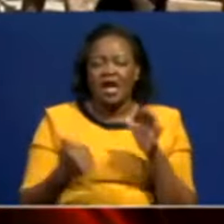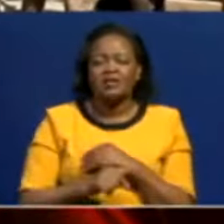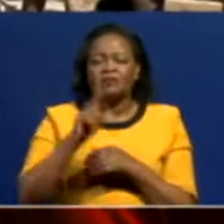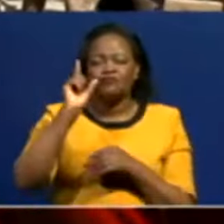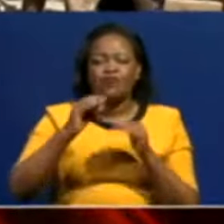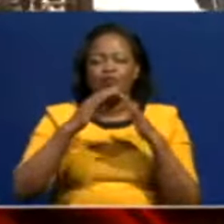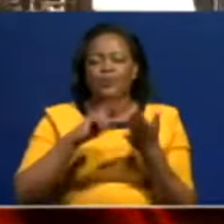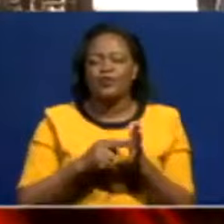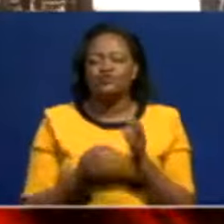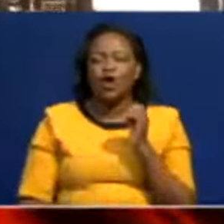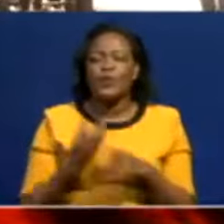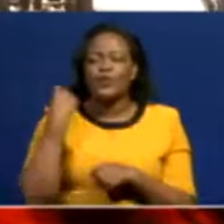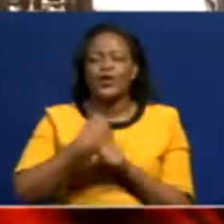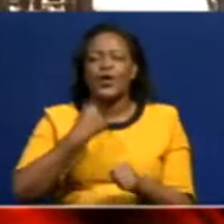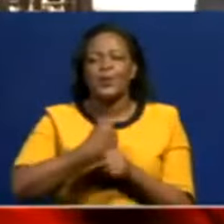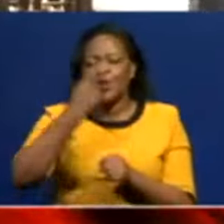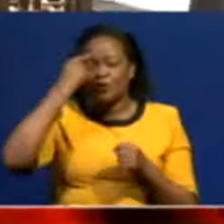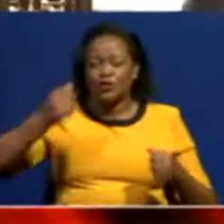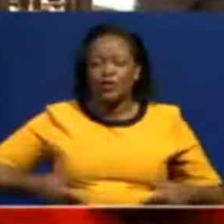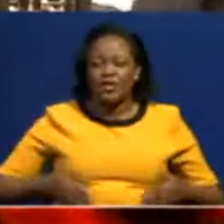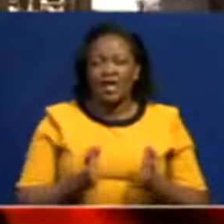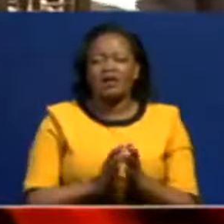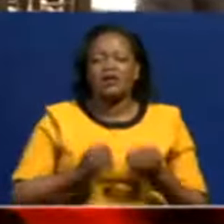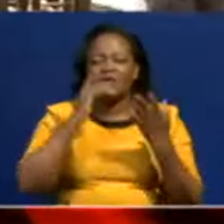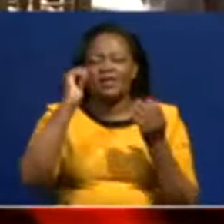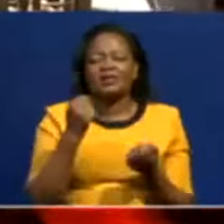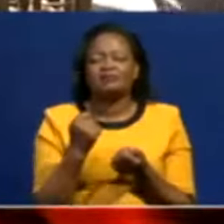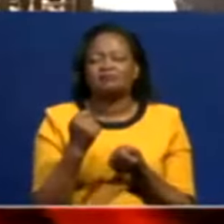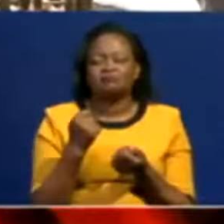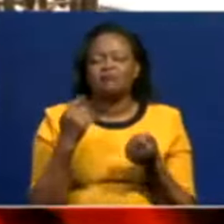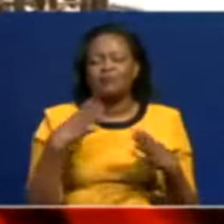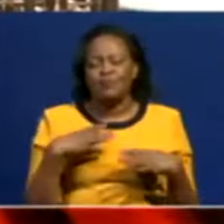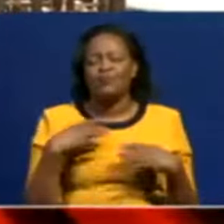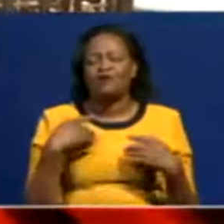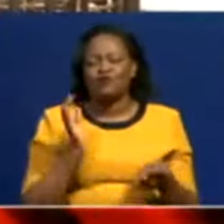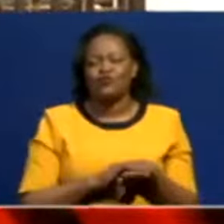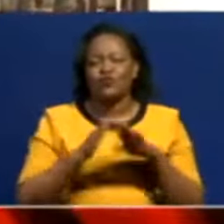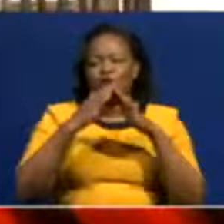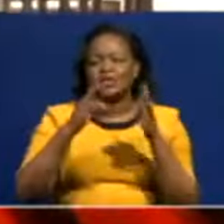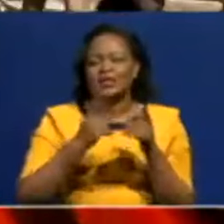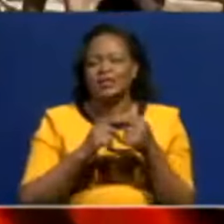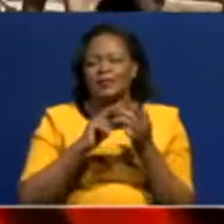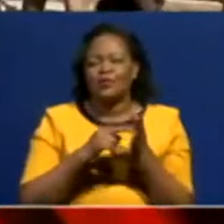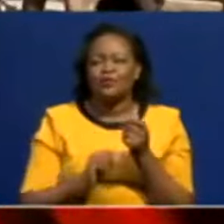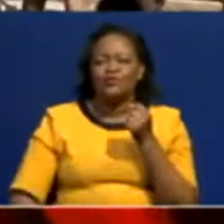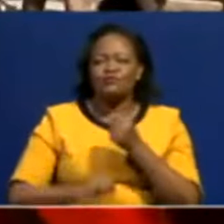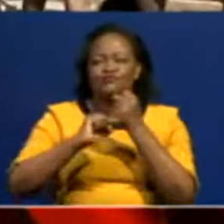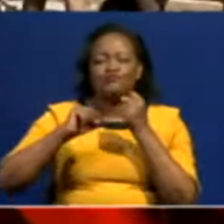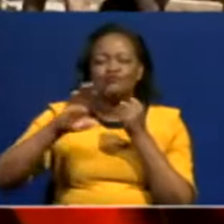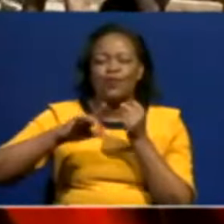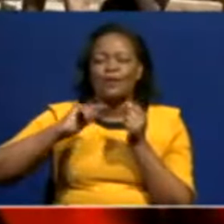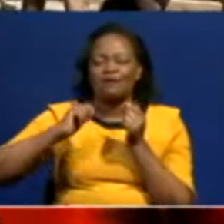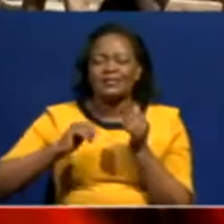a way of creating employment to the youth as well as offering Kenyans decent housing. The project is also expected to boost the local manufacturing